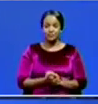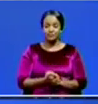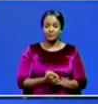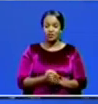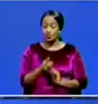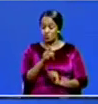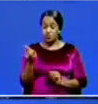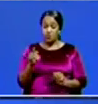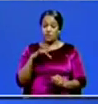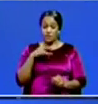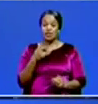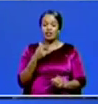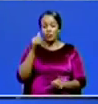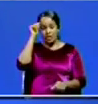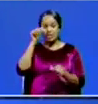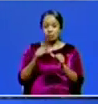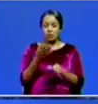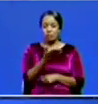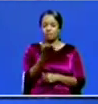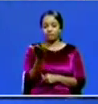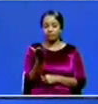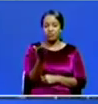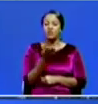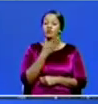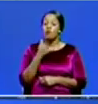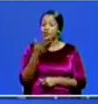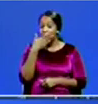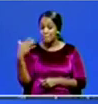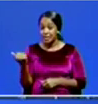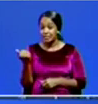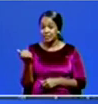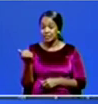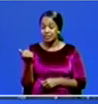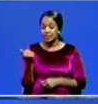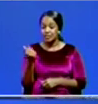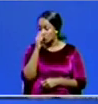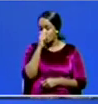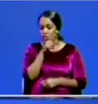kwamba tunawakumbuka na tunawatakia mema na kila laheri.